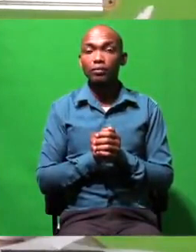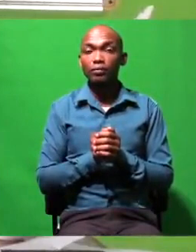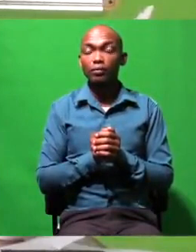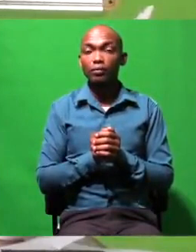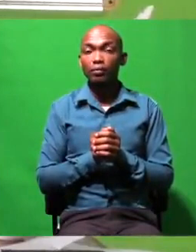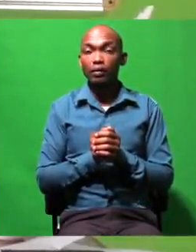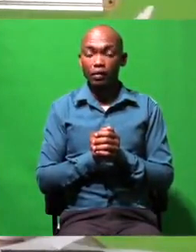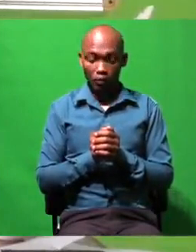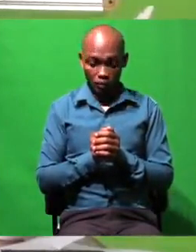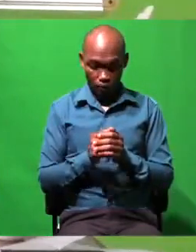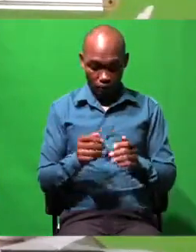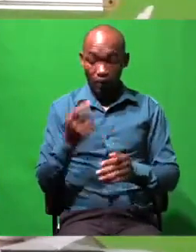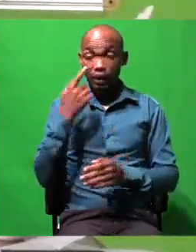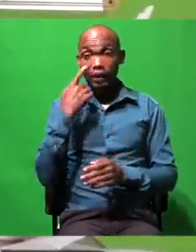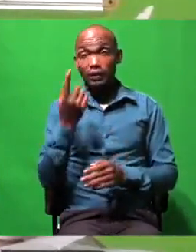let's see